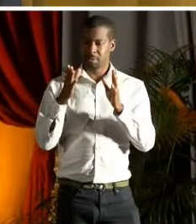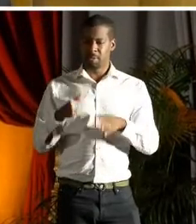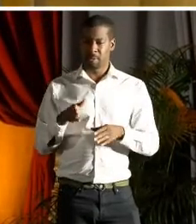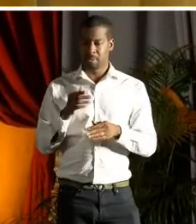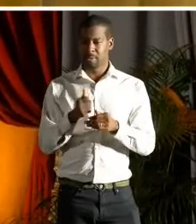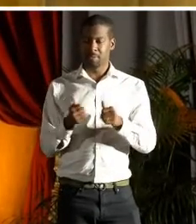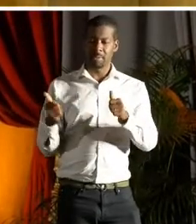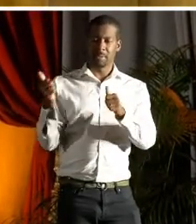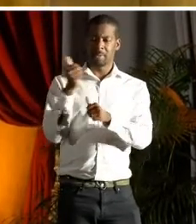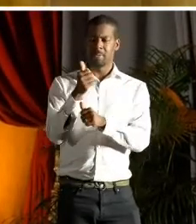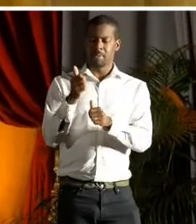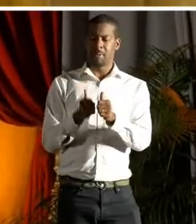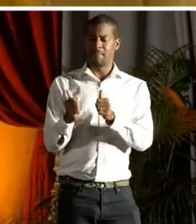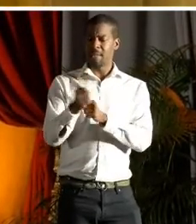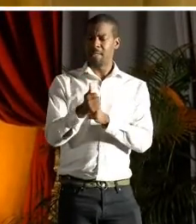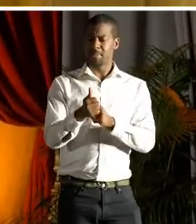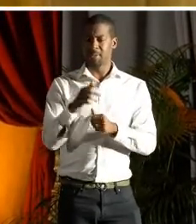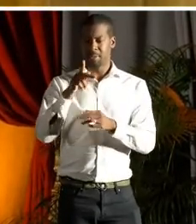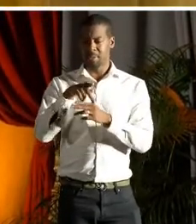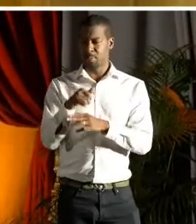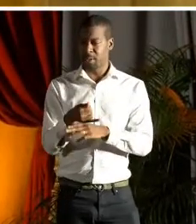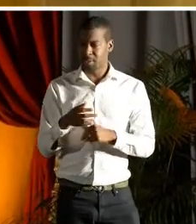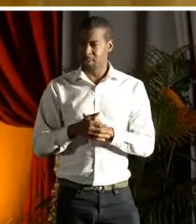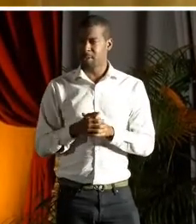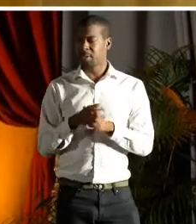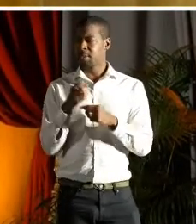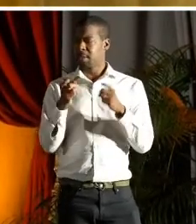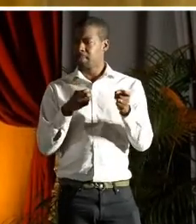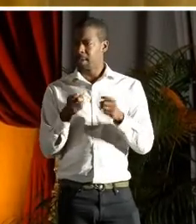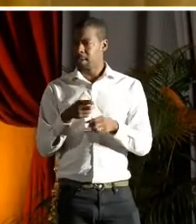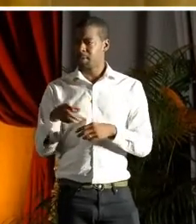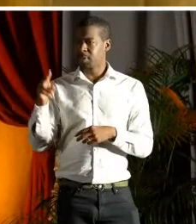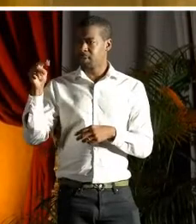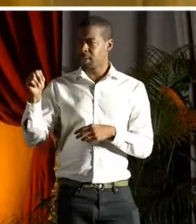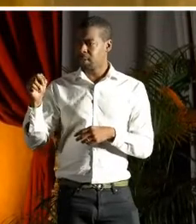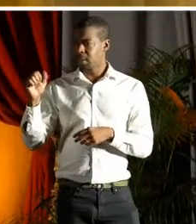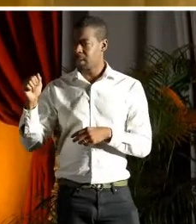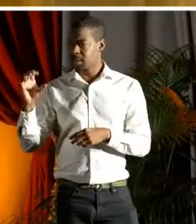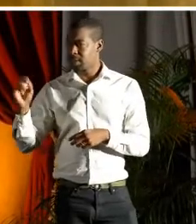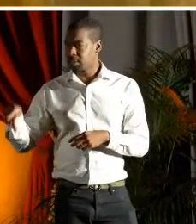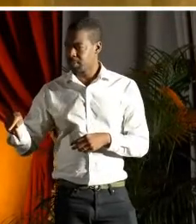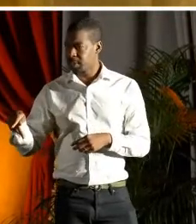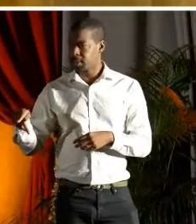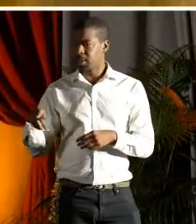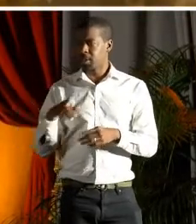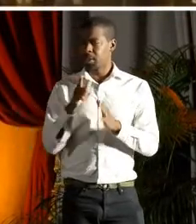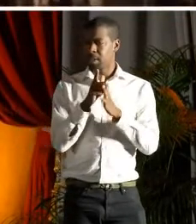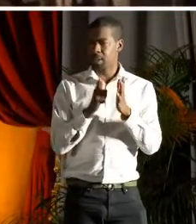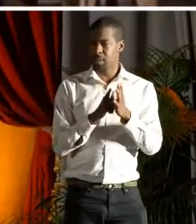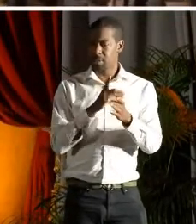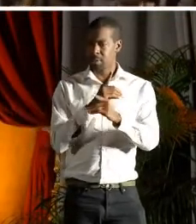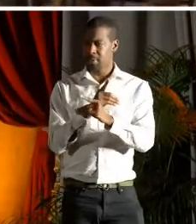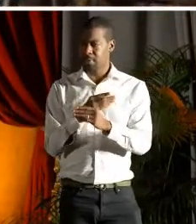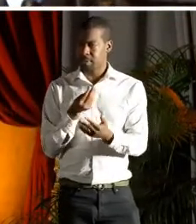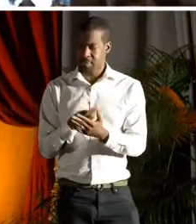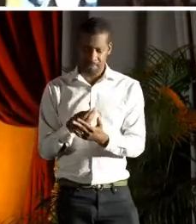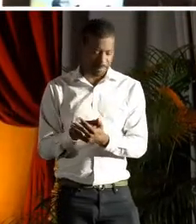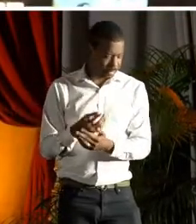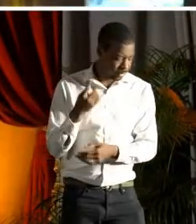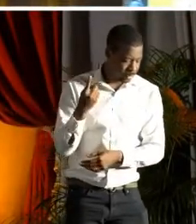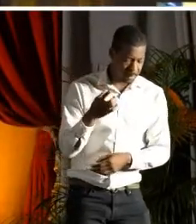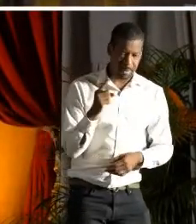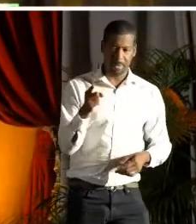Project. She's a longtime managing director of the NAACP Legal Defense Fund and one of the